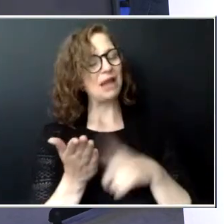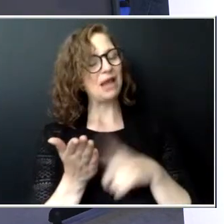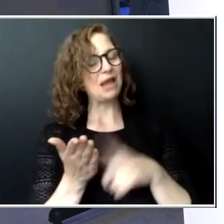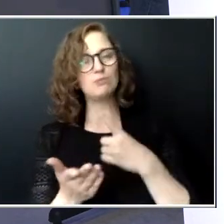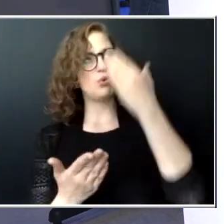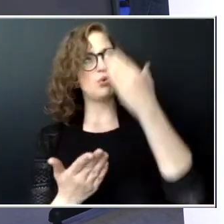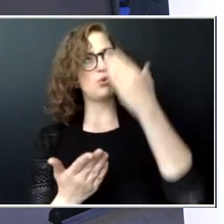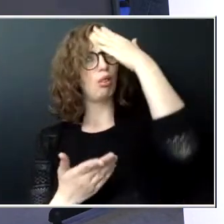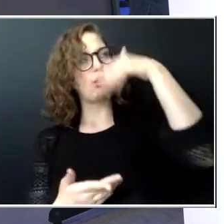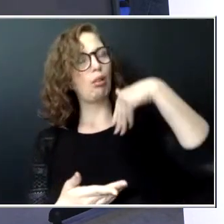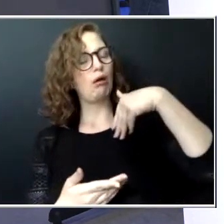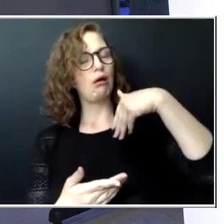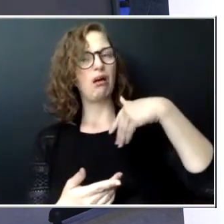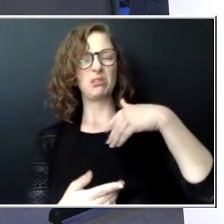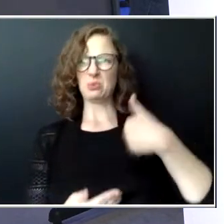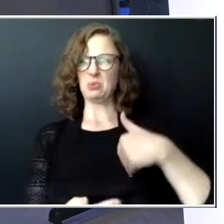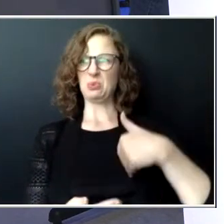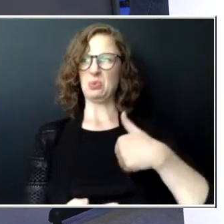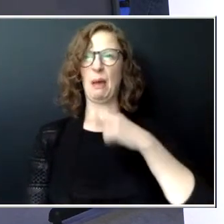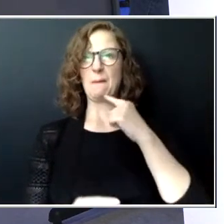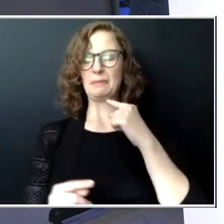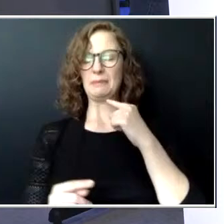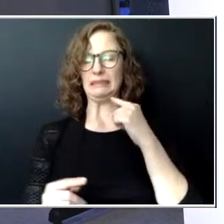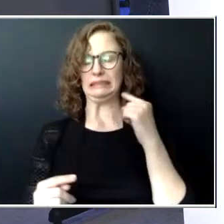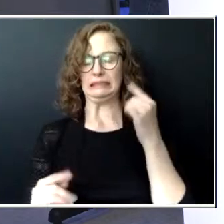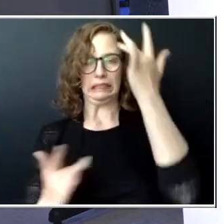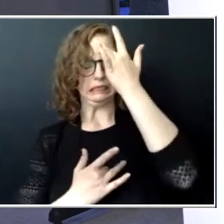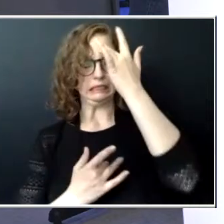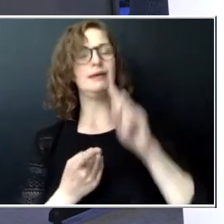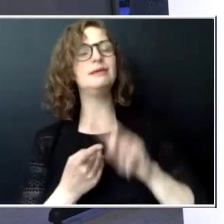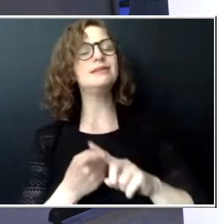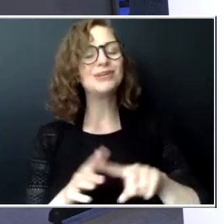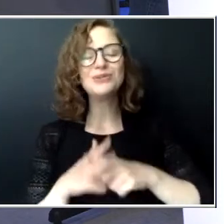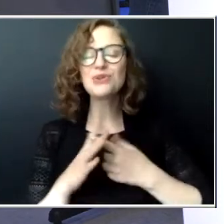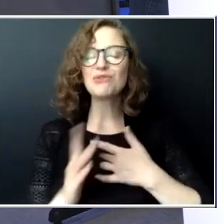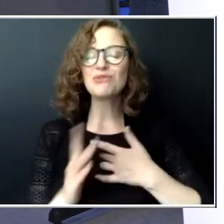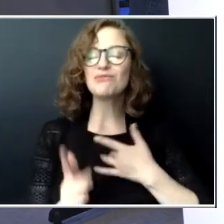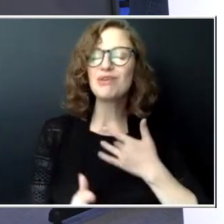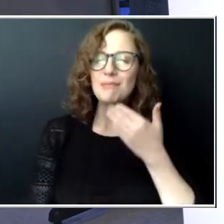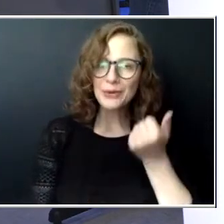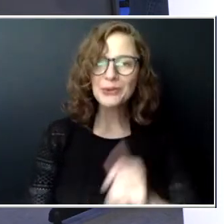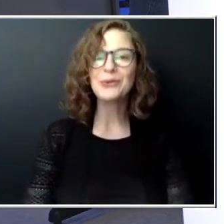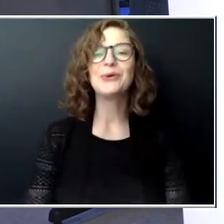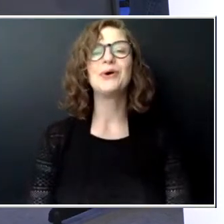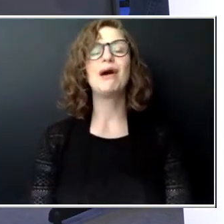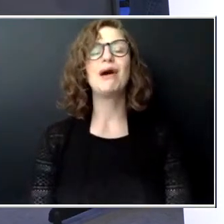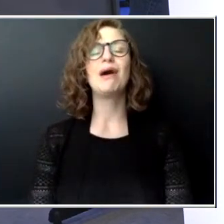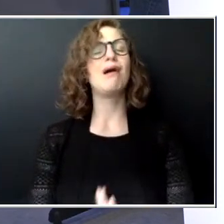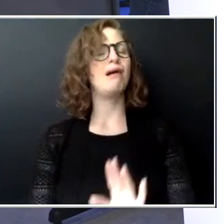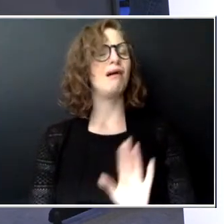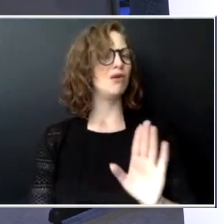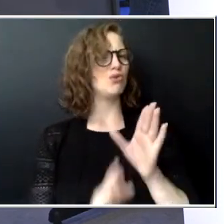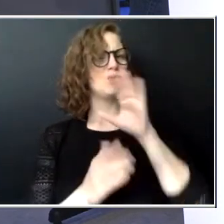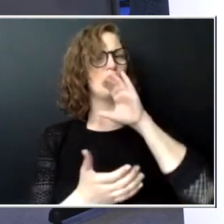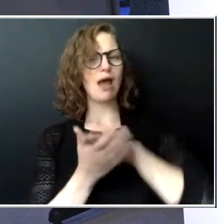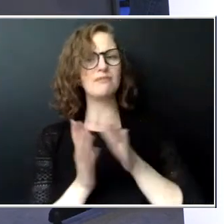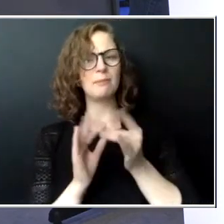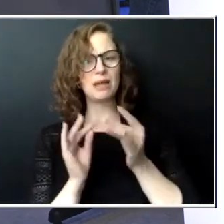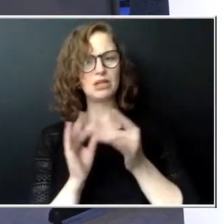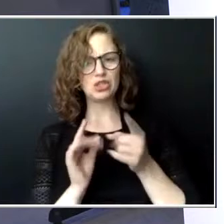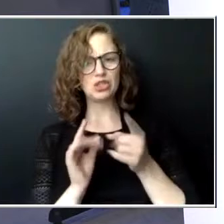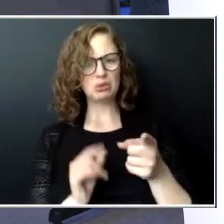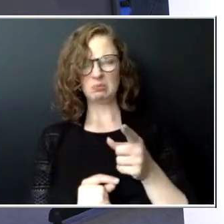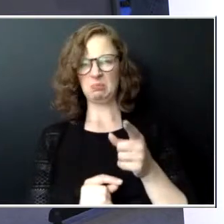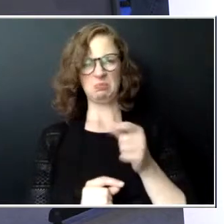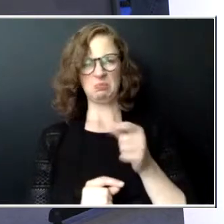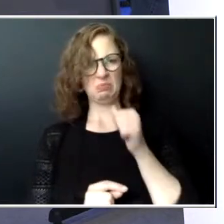had noticed, you know, you're not looking good. But what were you feeling at the time? And you were like, okay, I'm not feeling